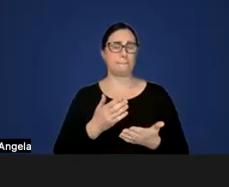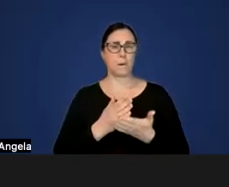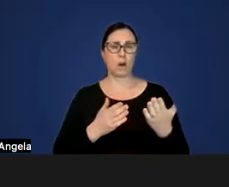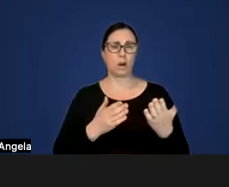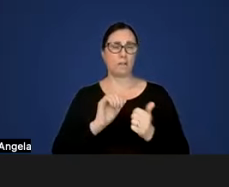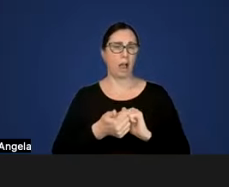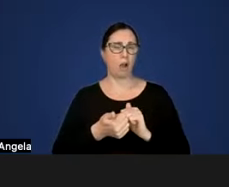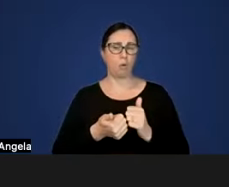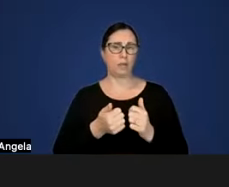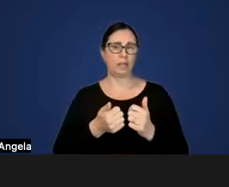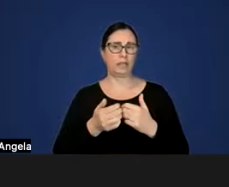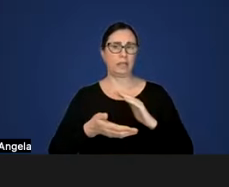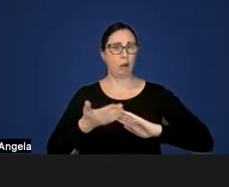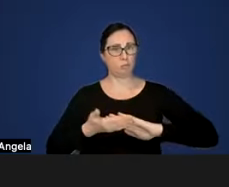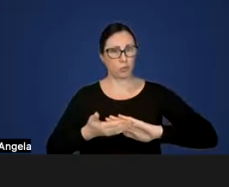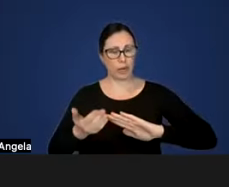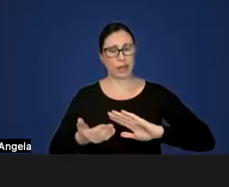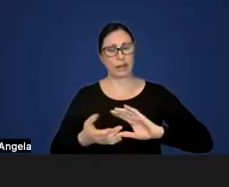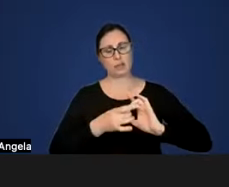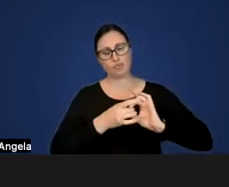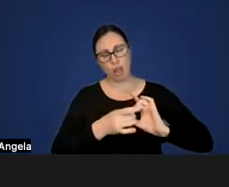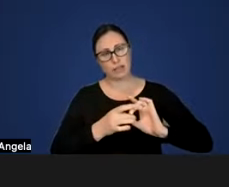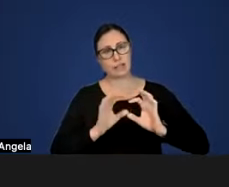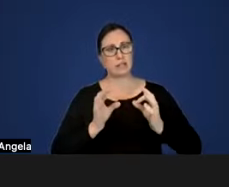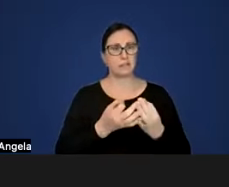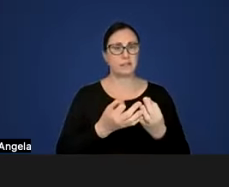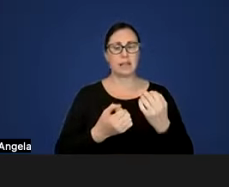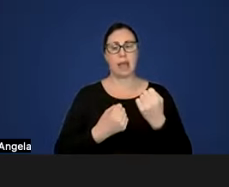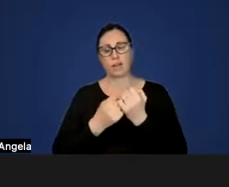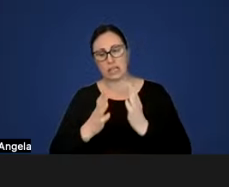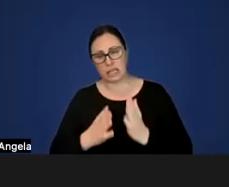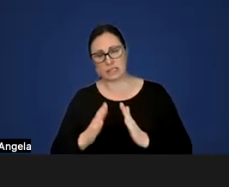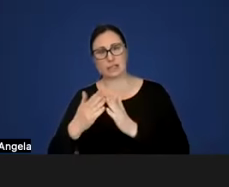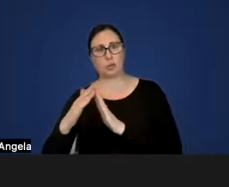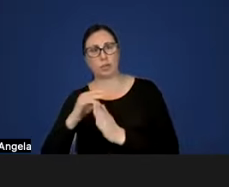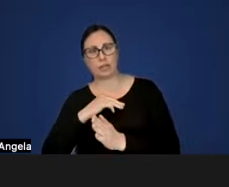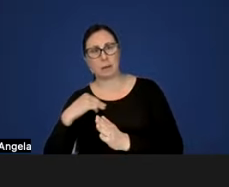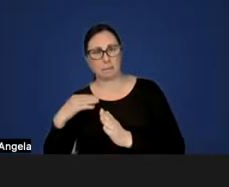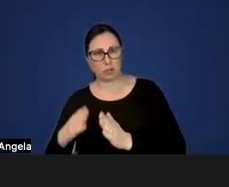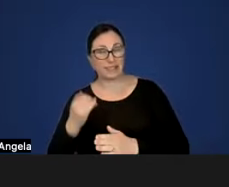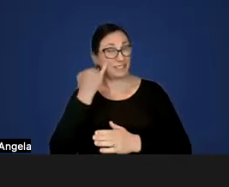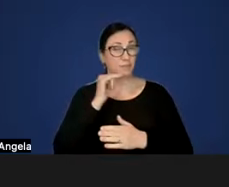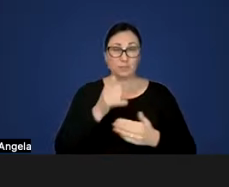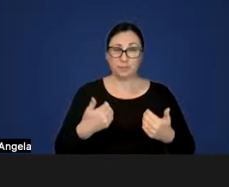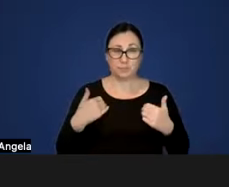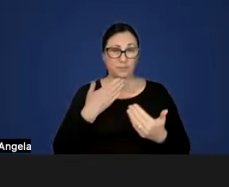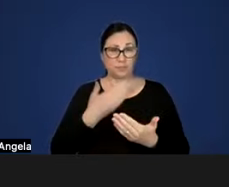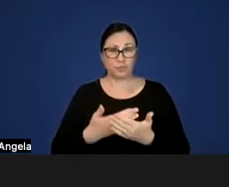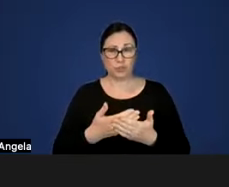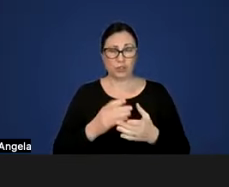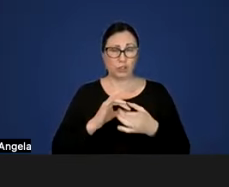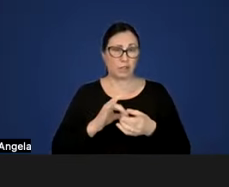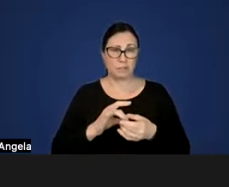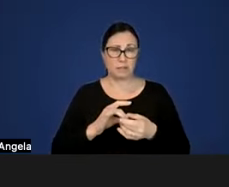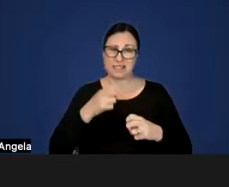operate as relatives, as advocates, as community members. If we don't have a good relationship, it's difficult to do good